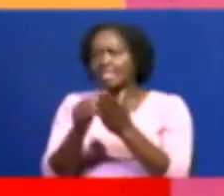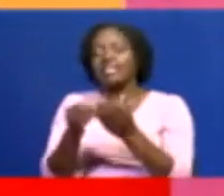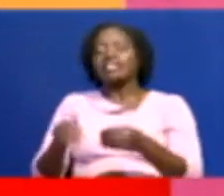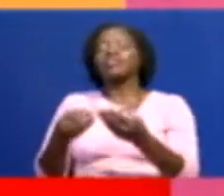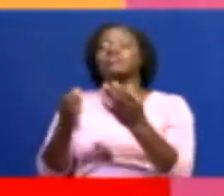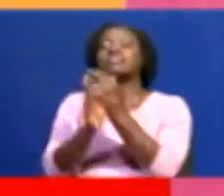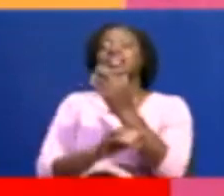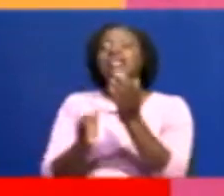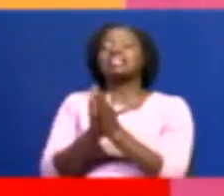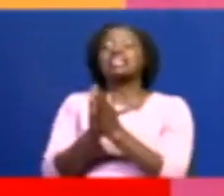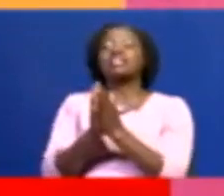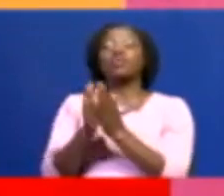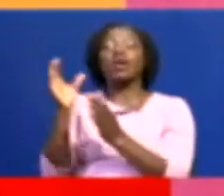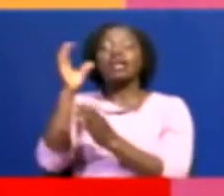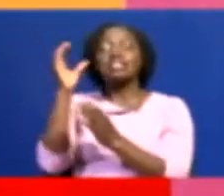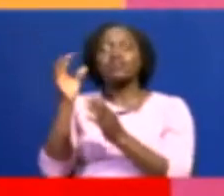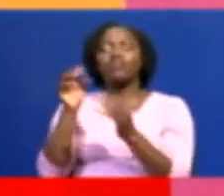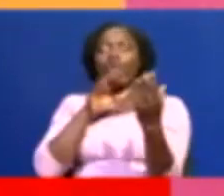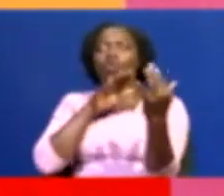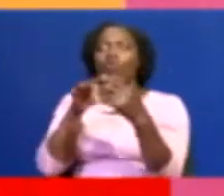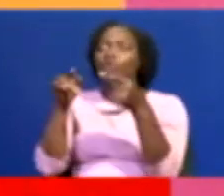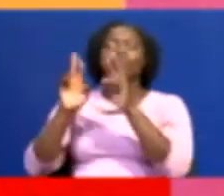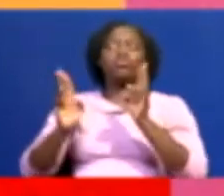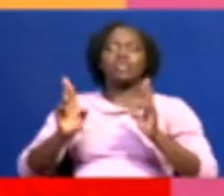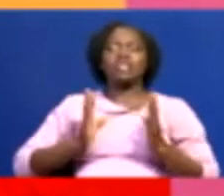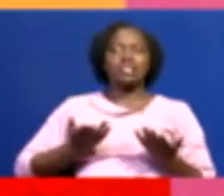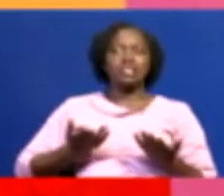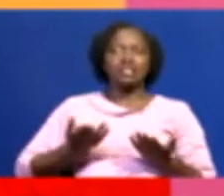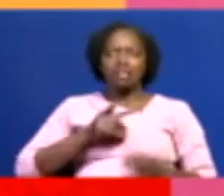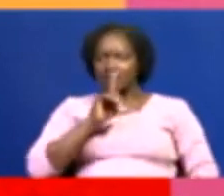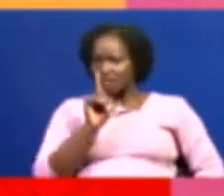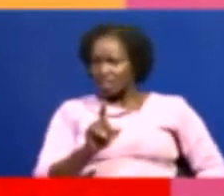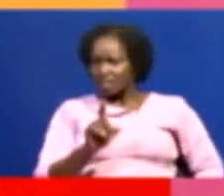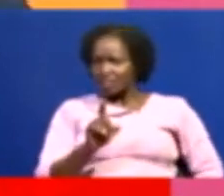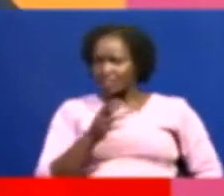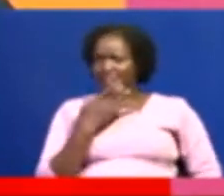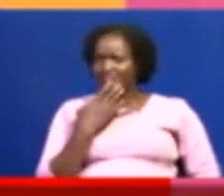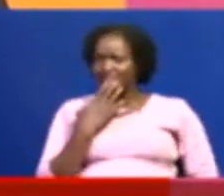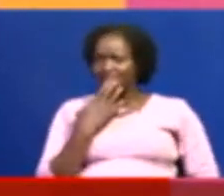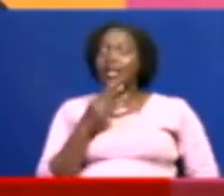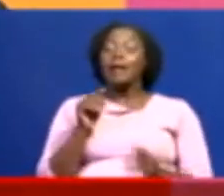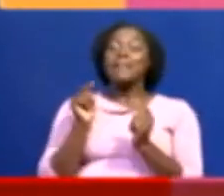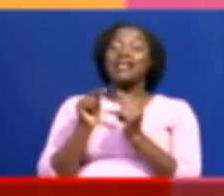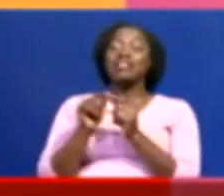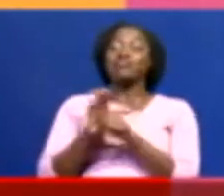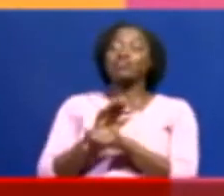the country into a civil war willingly? So, that is what we. I mean, it is painful to even